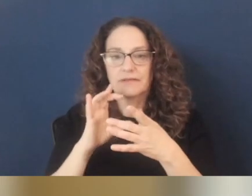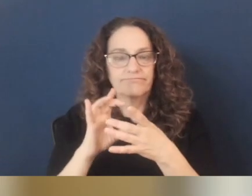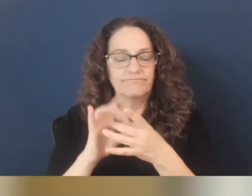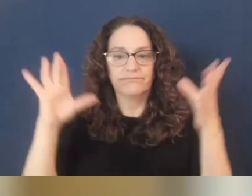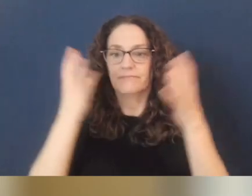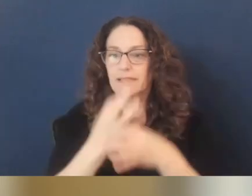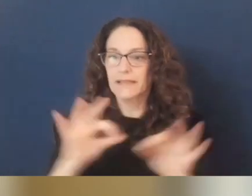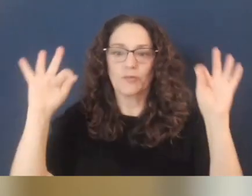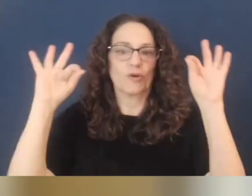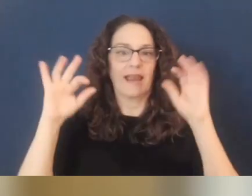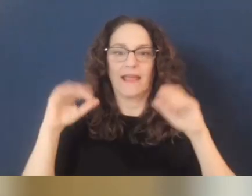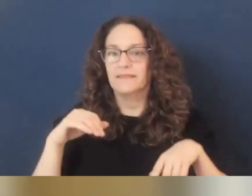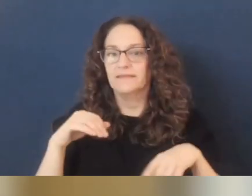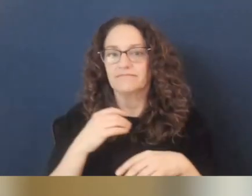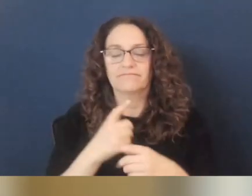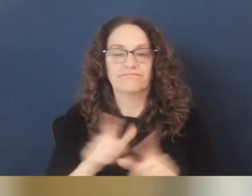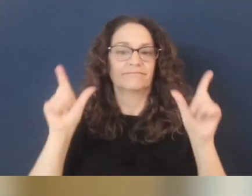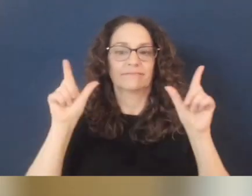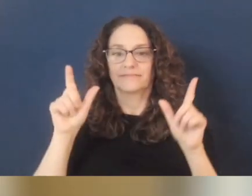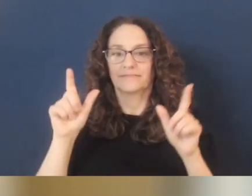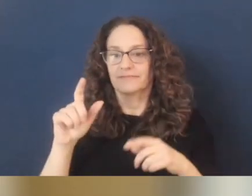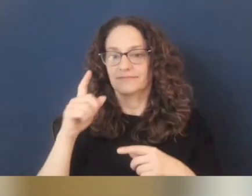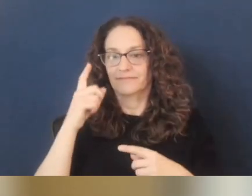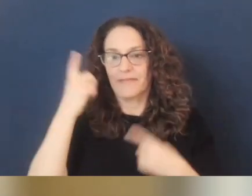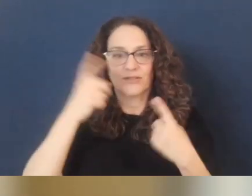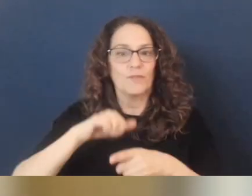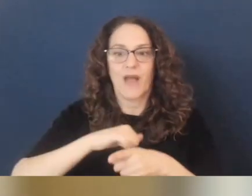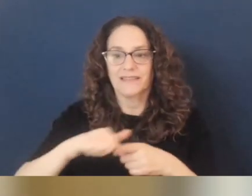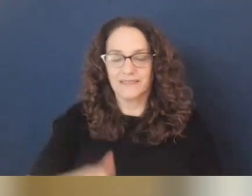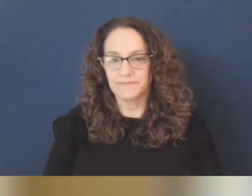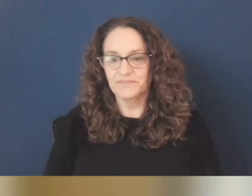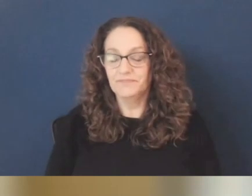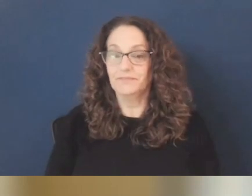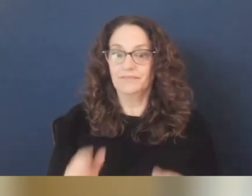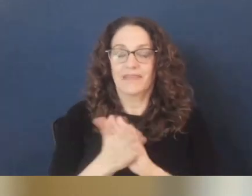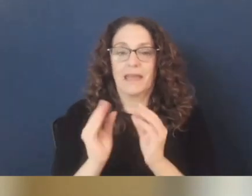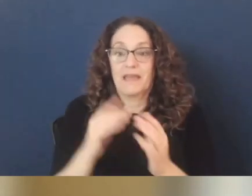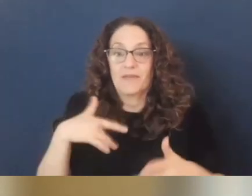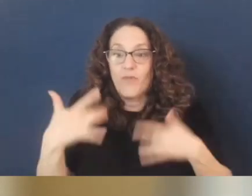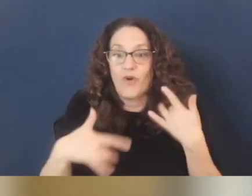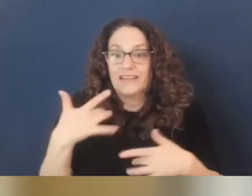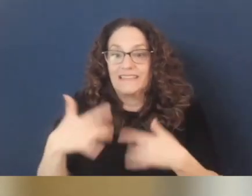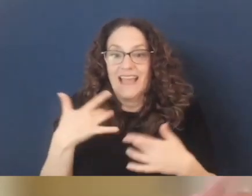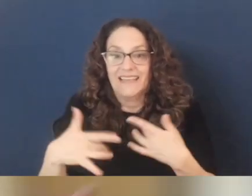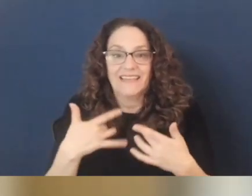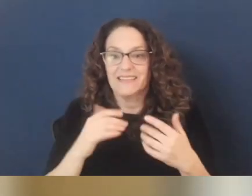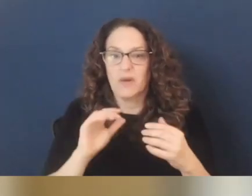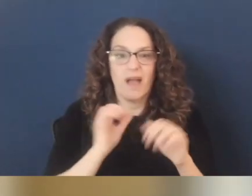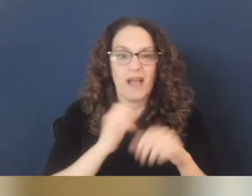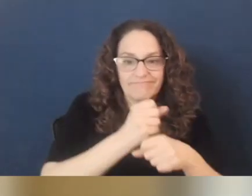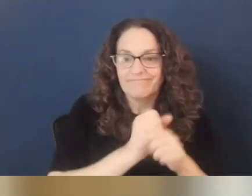practice. Mm-hmm. So I became even more excited about working with thoughts, put together an online